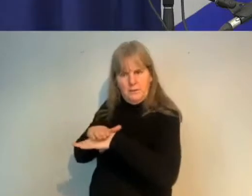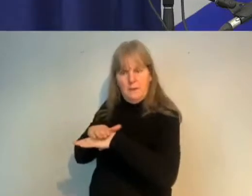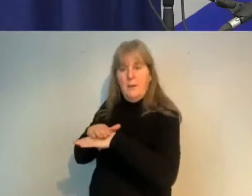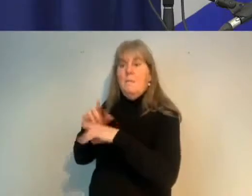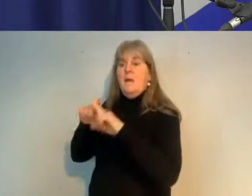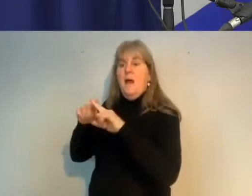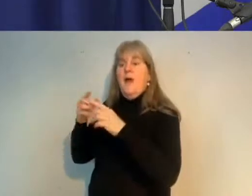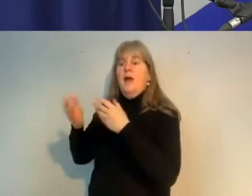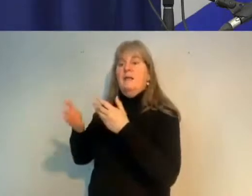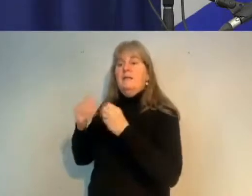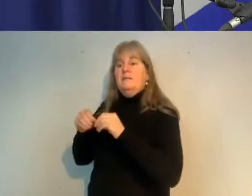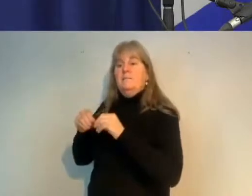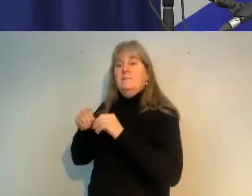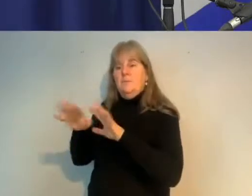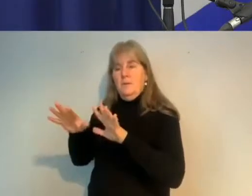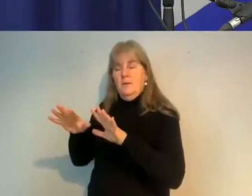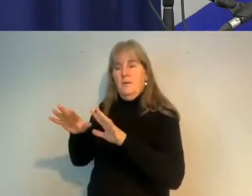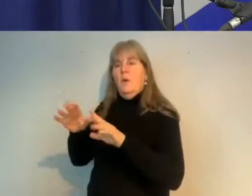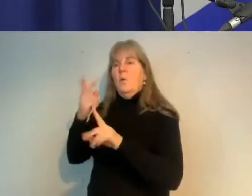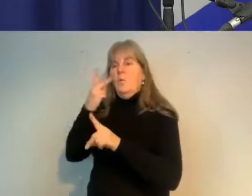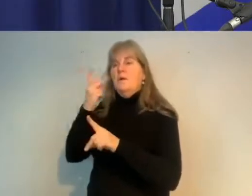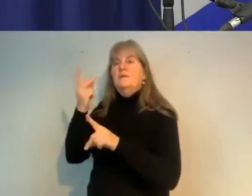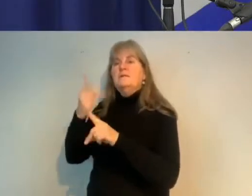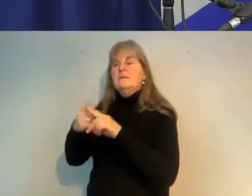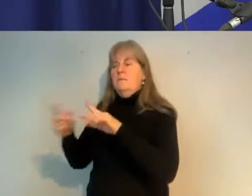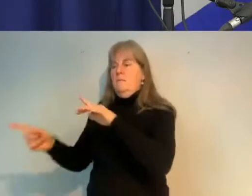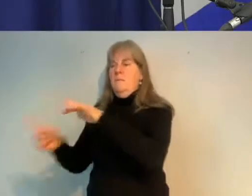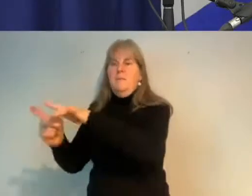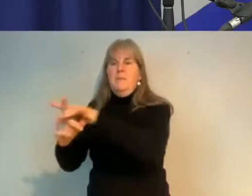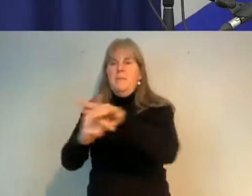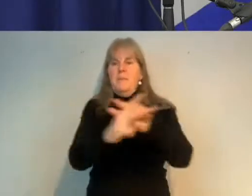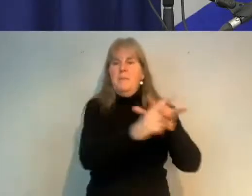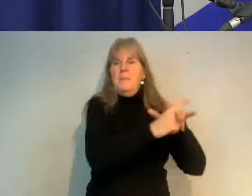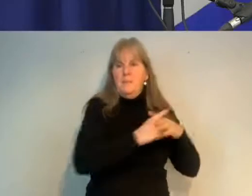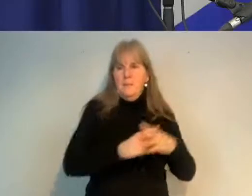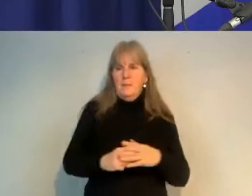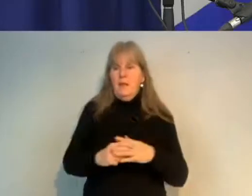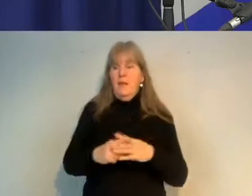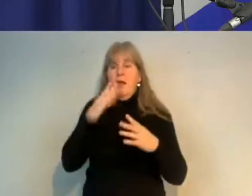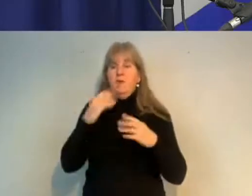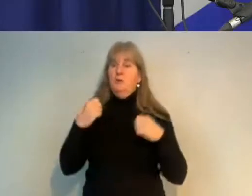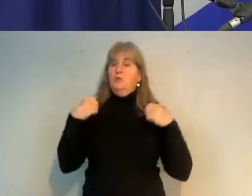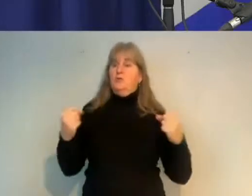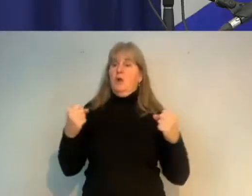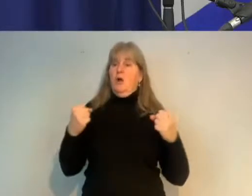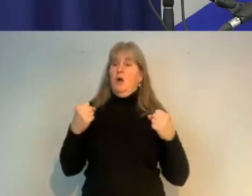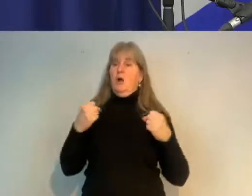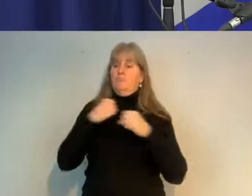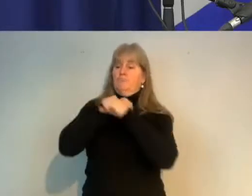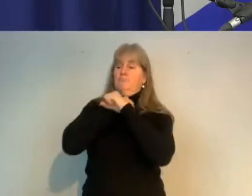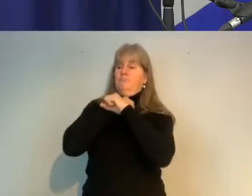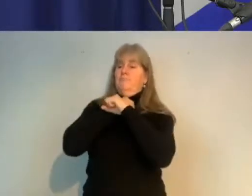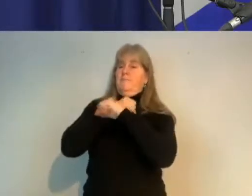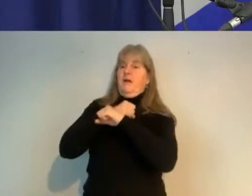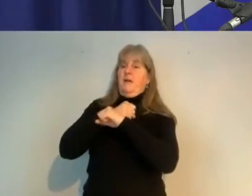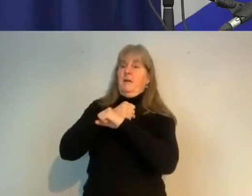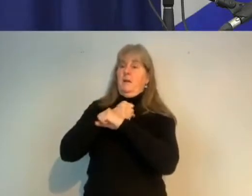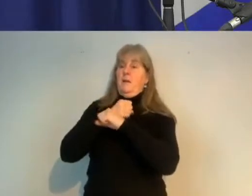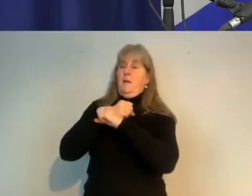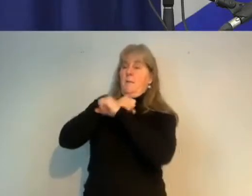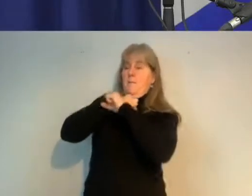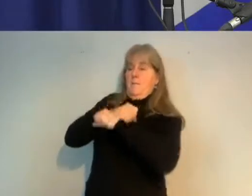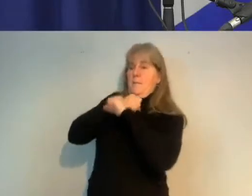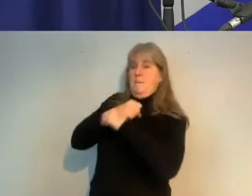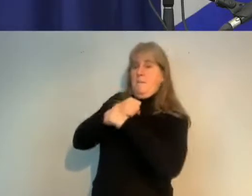the population. People with strong immunity don't need a test. They just need to slow